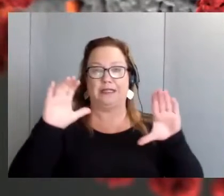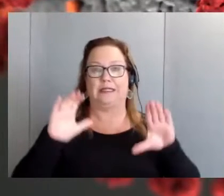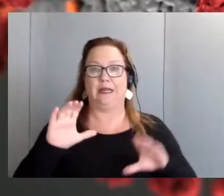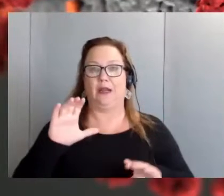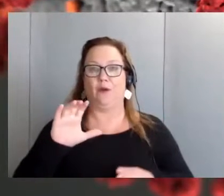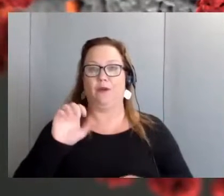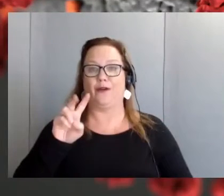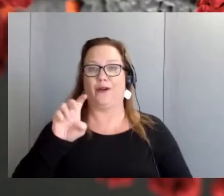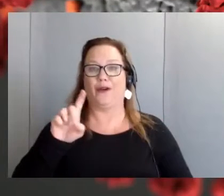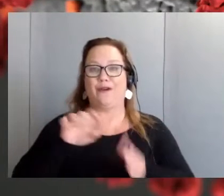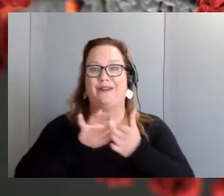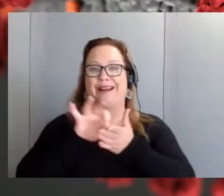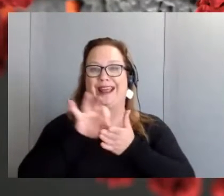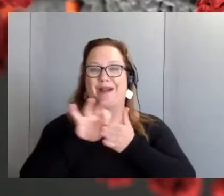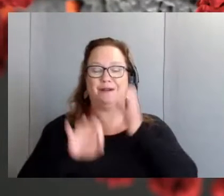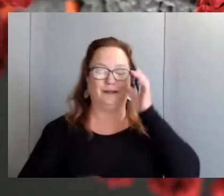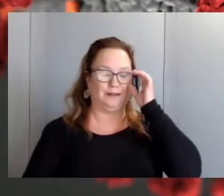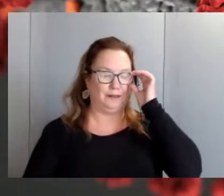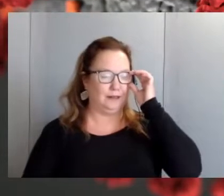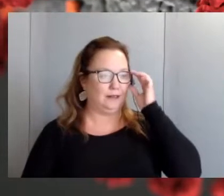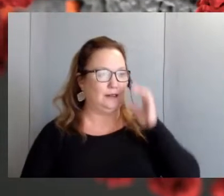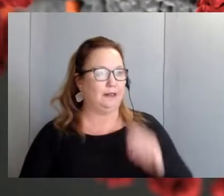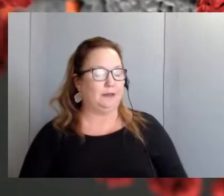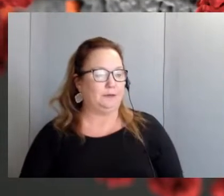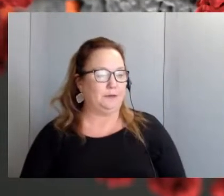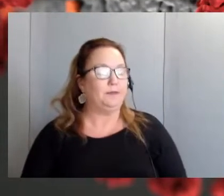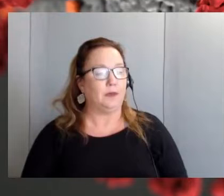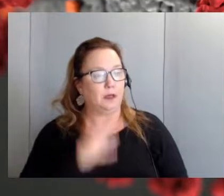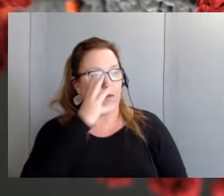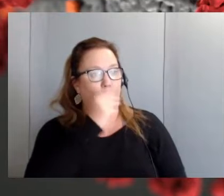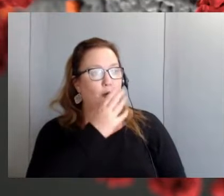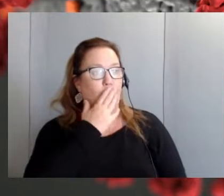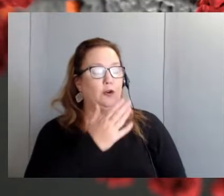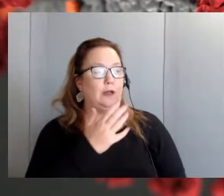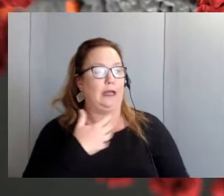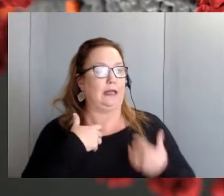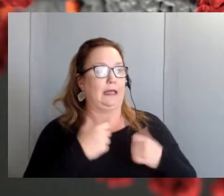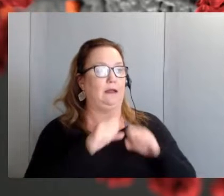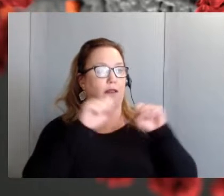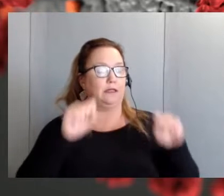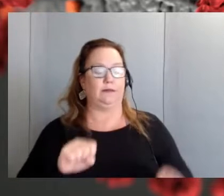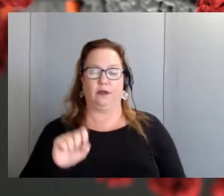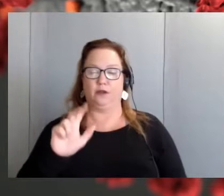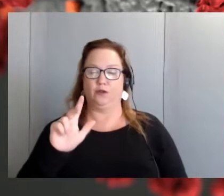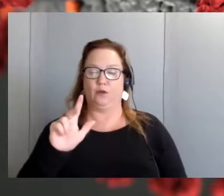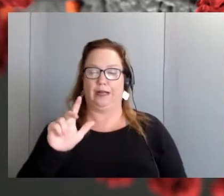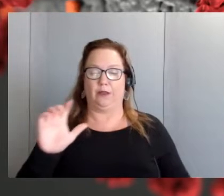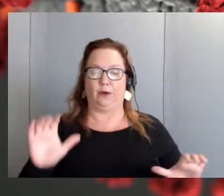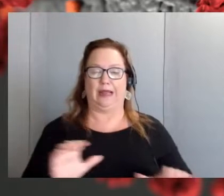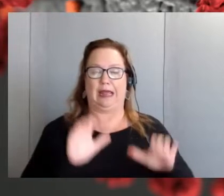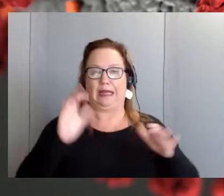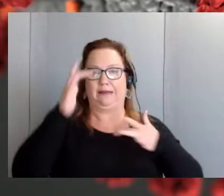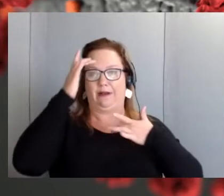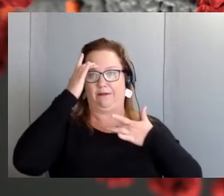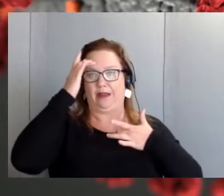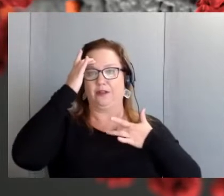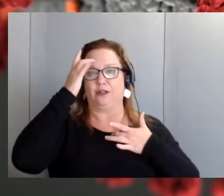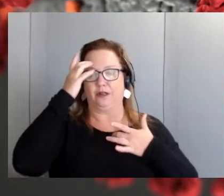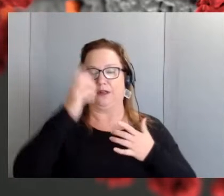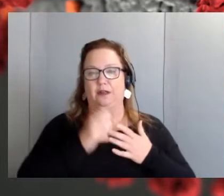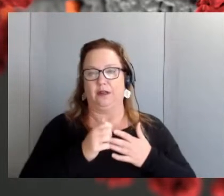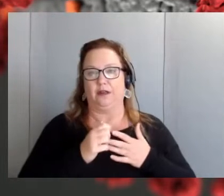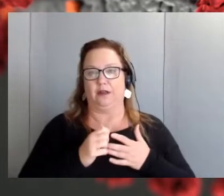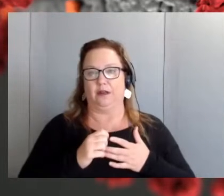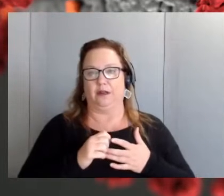Good morning to you. Hi. Still pretty good here at the health system. 23 active infections, certainly better than what we saw in the 30s